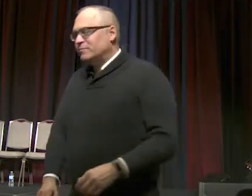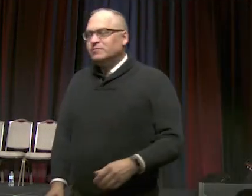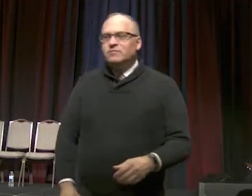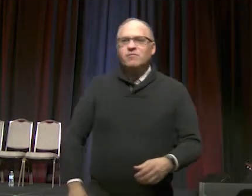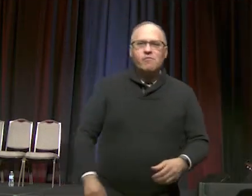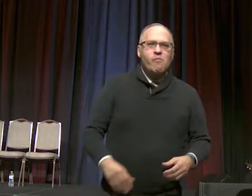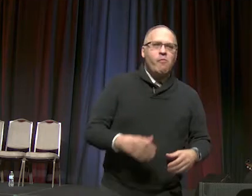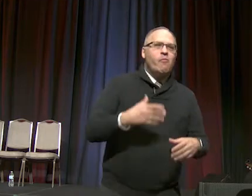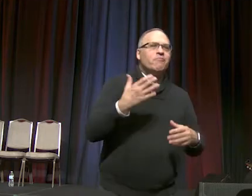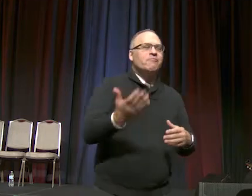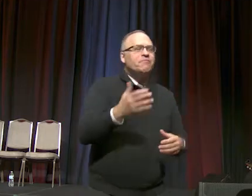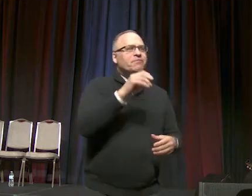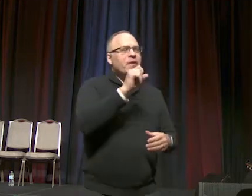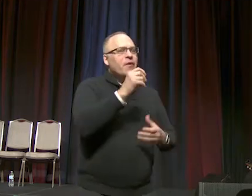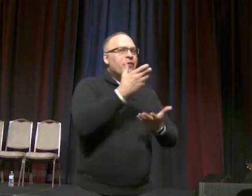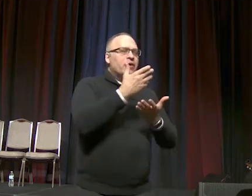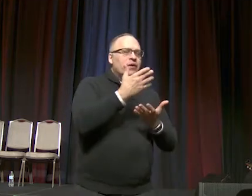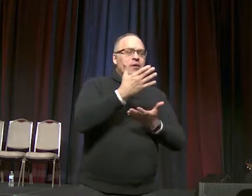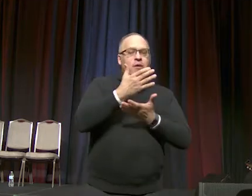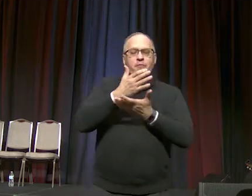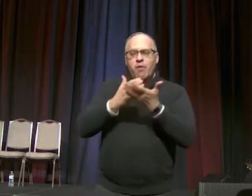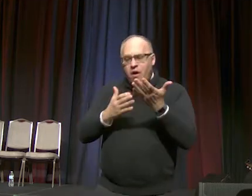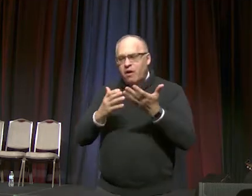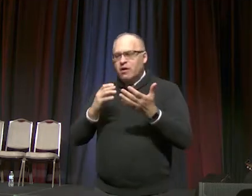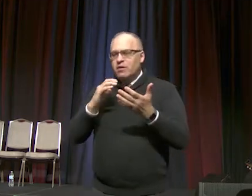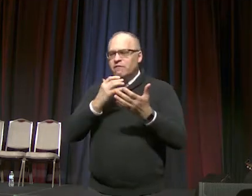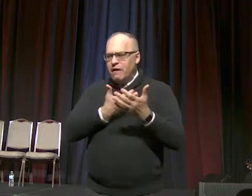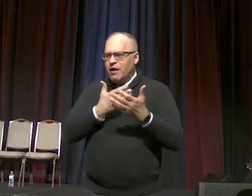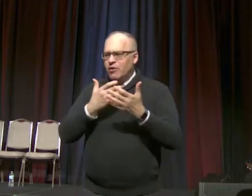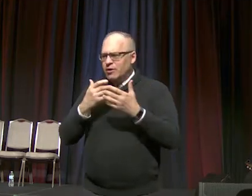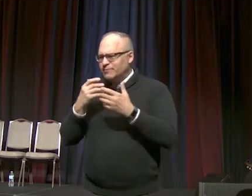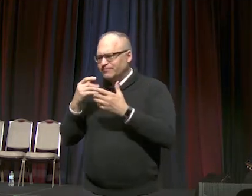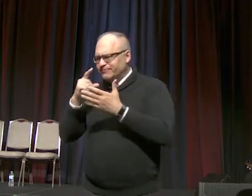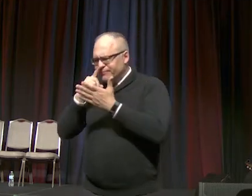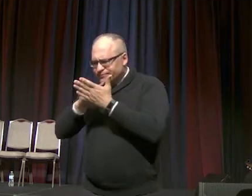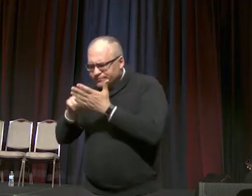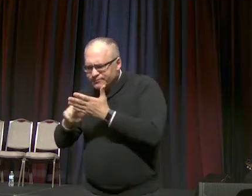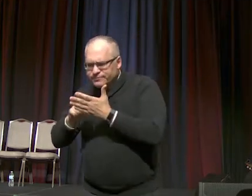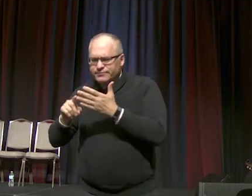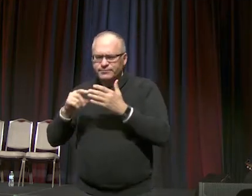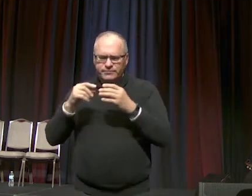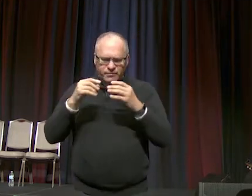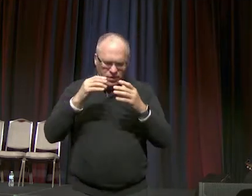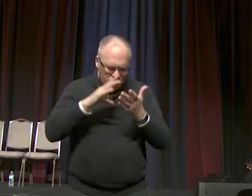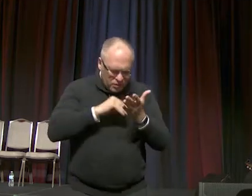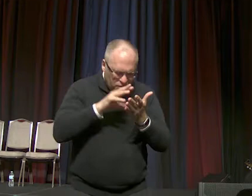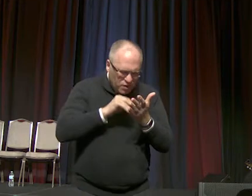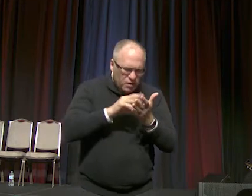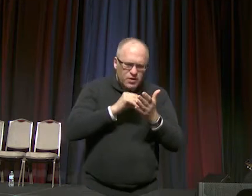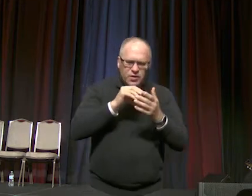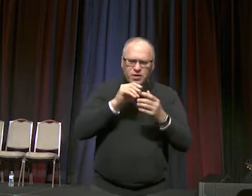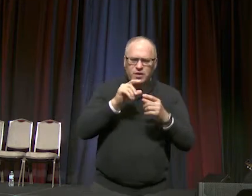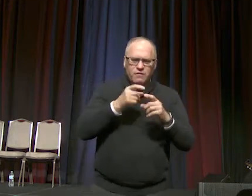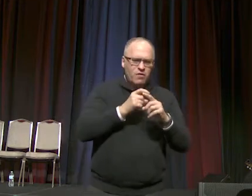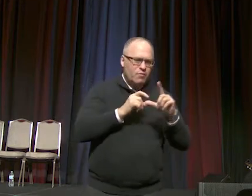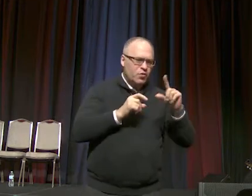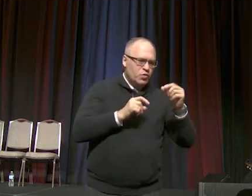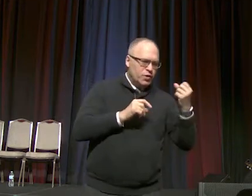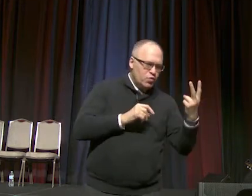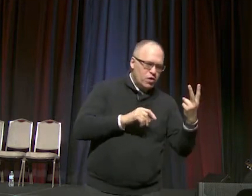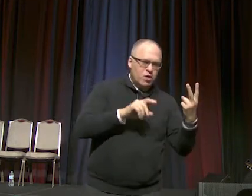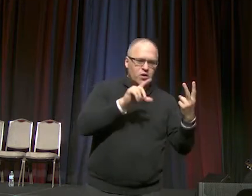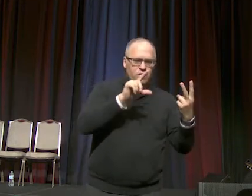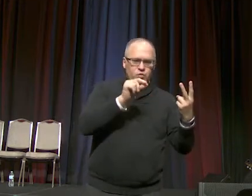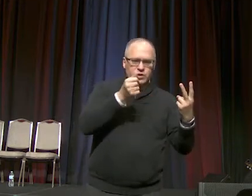Part of the education and research that we have been doing in evaluating the 2012, 2016, and